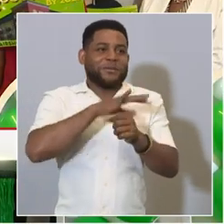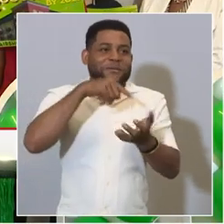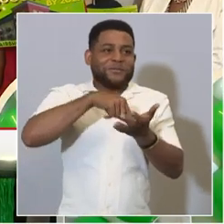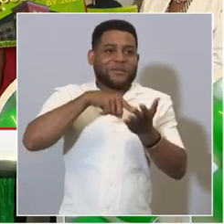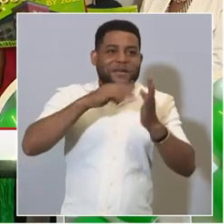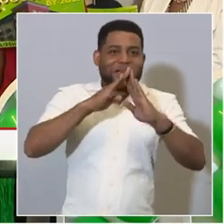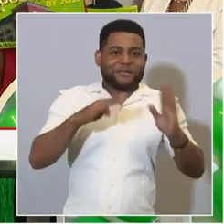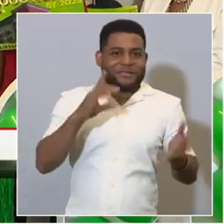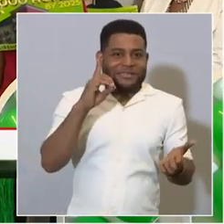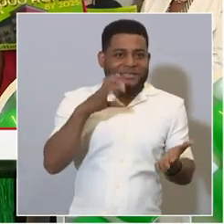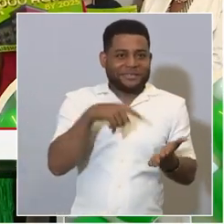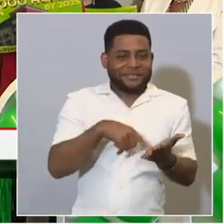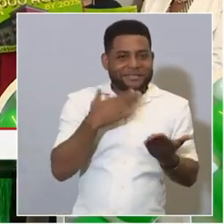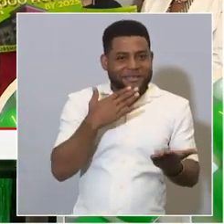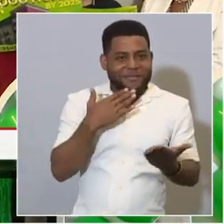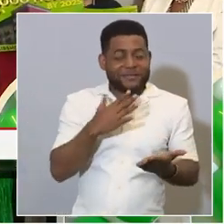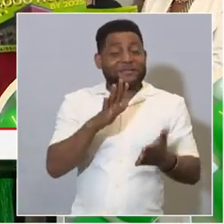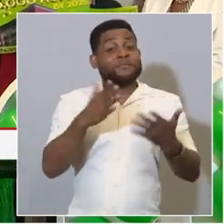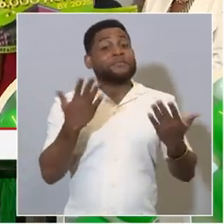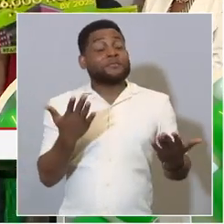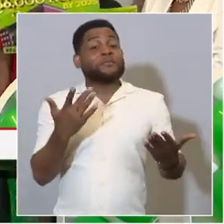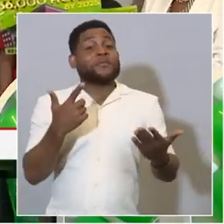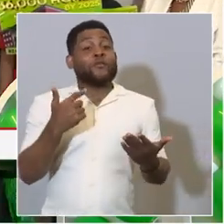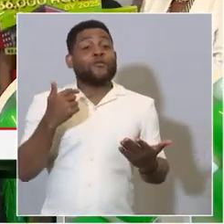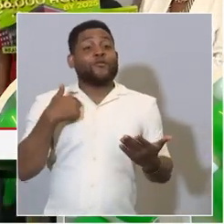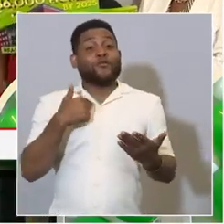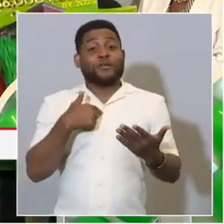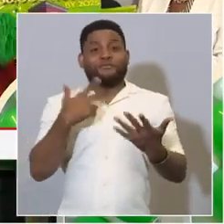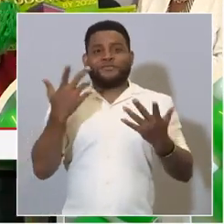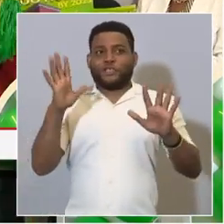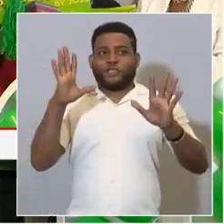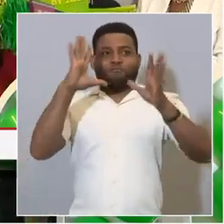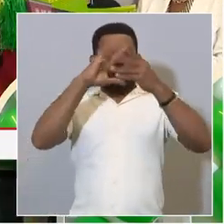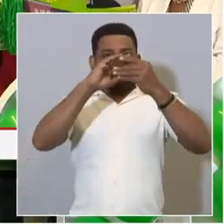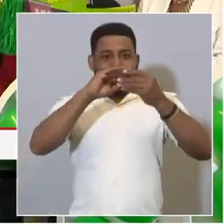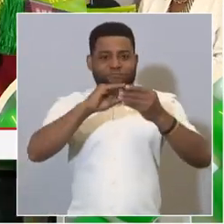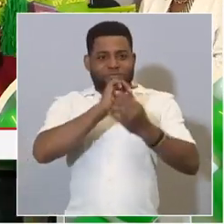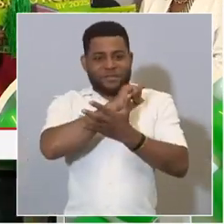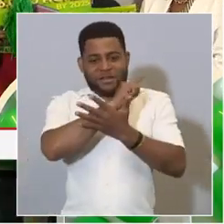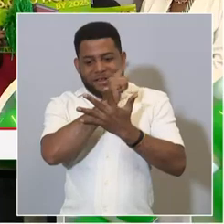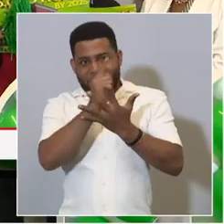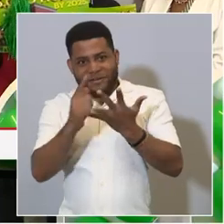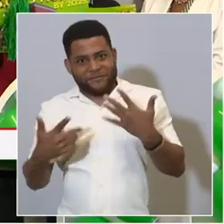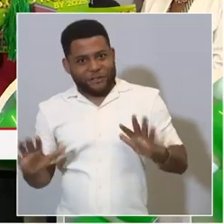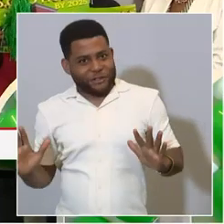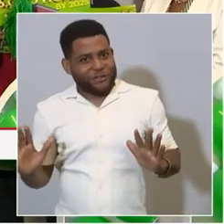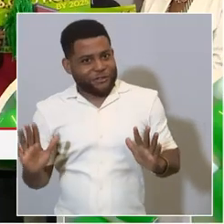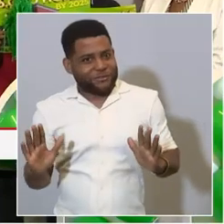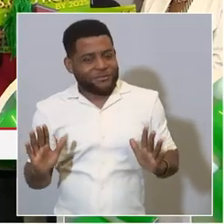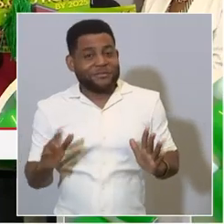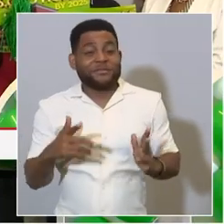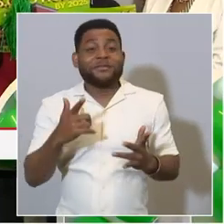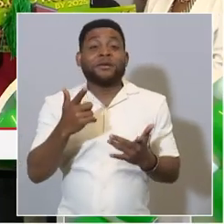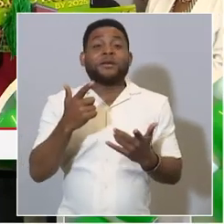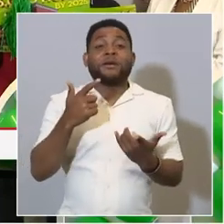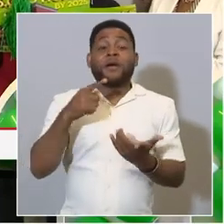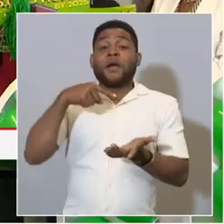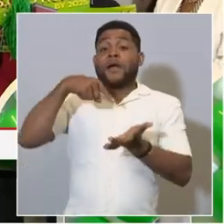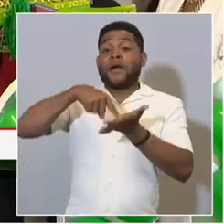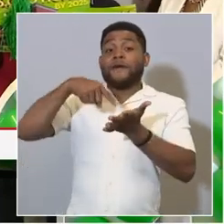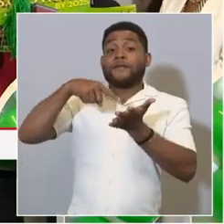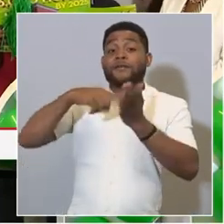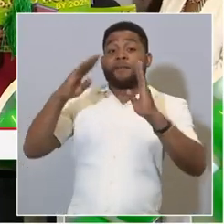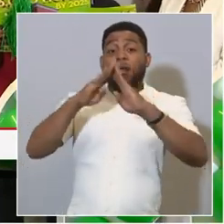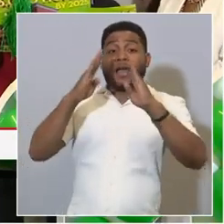we've talked about a lot, very important investments and partnerships, and